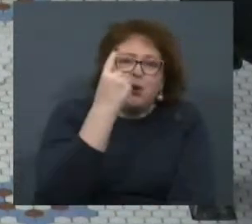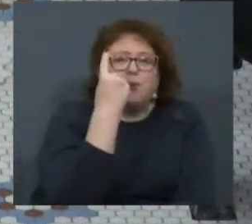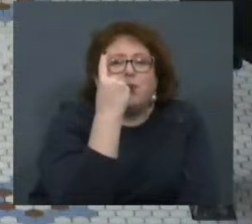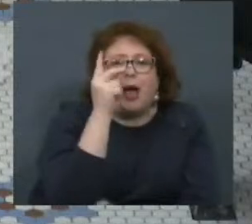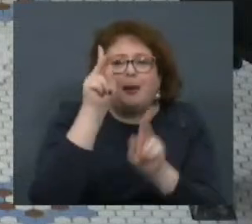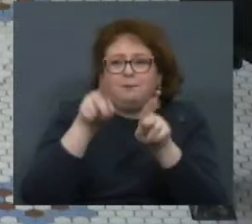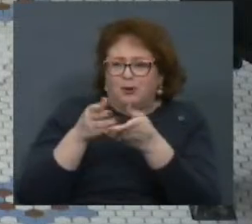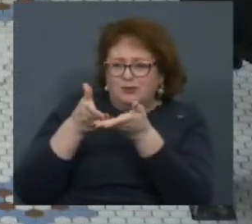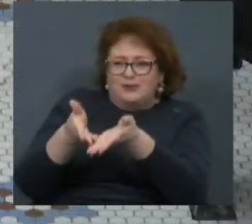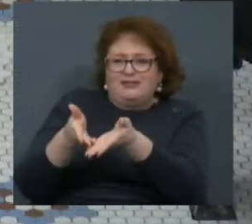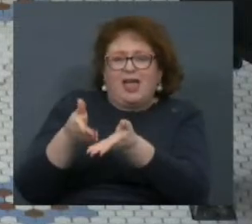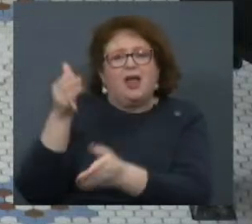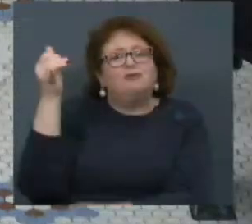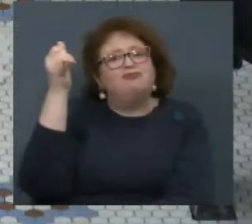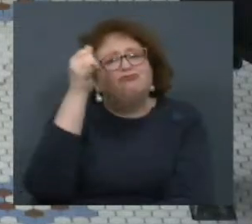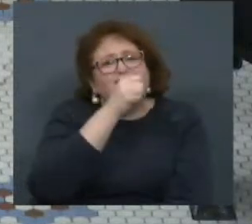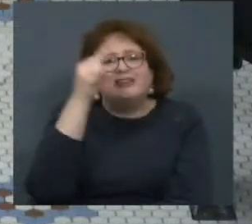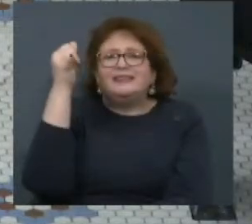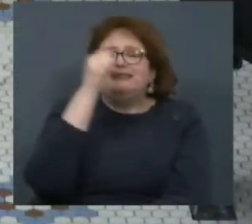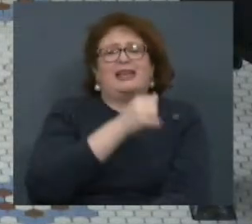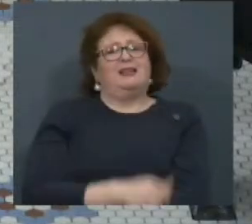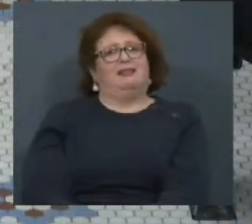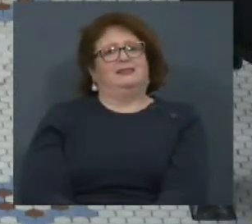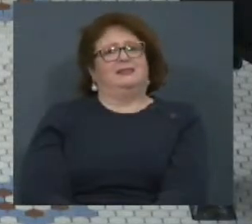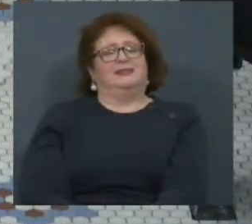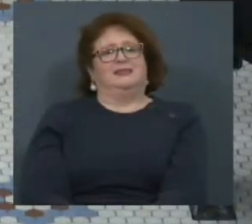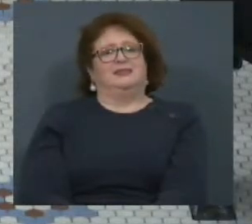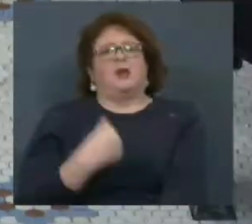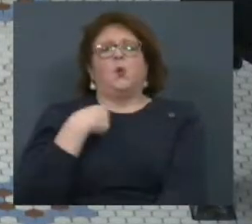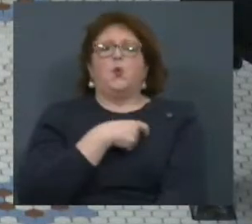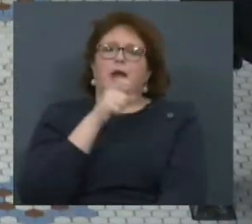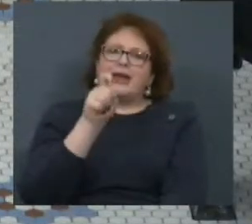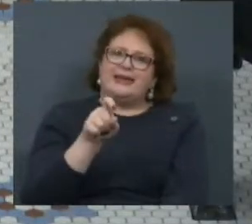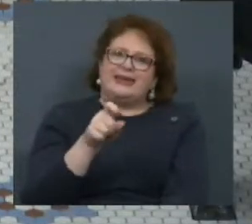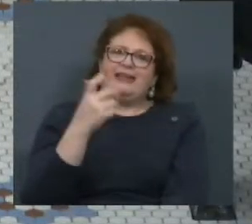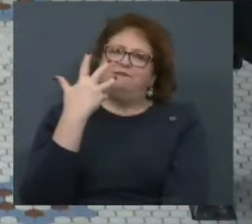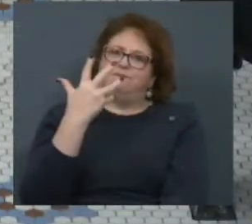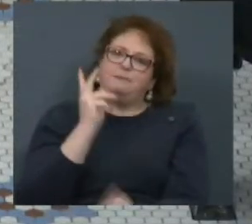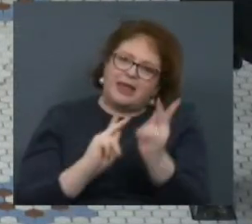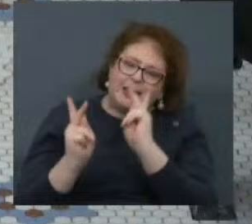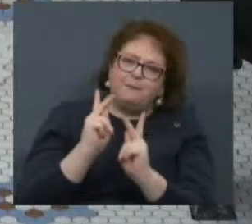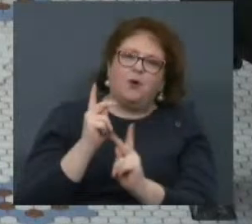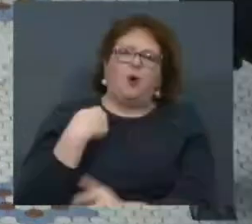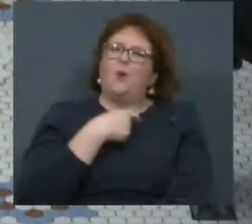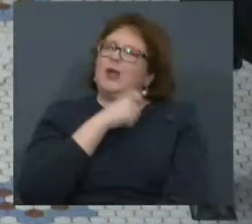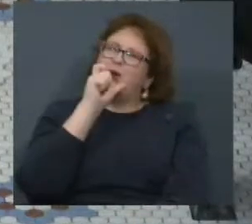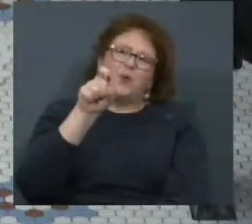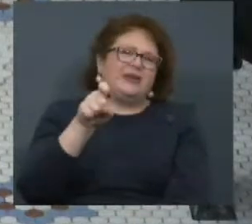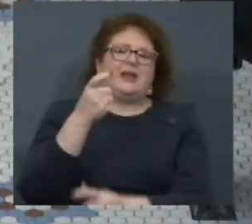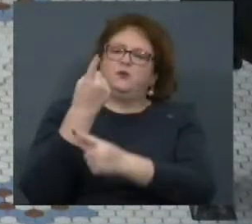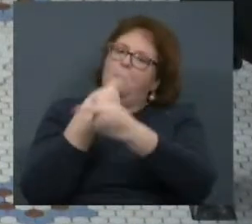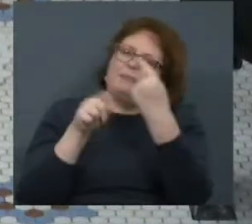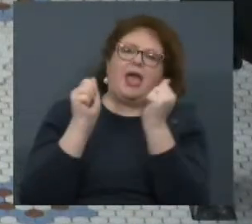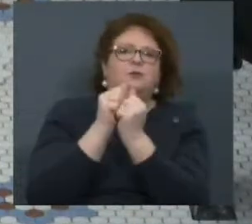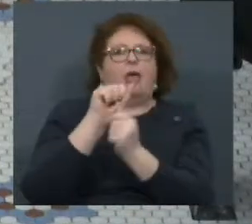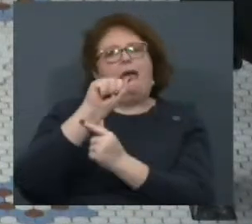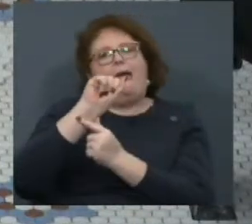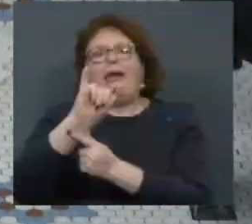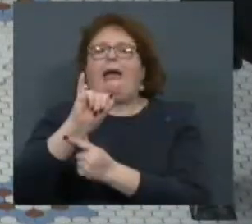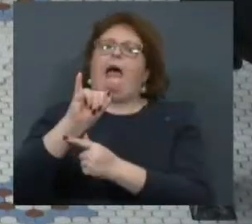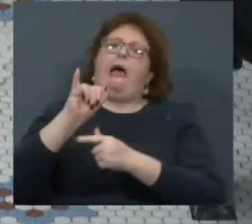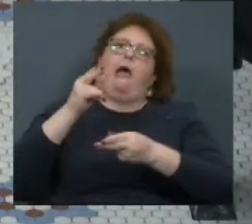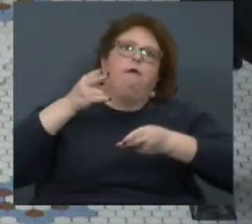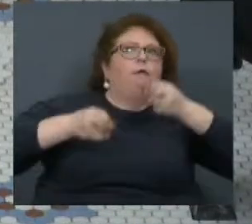ridiculous. We need people. We don't need to replace people with robots and AI and drones and surveillance